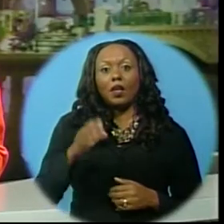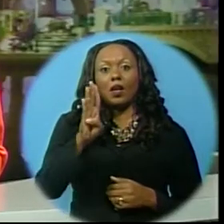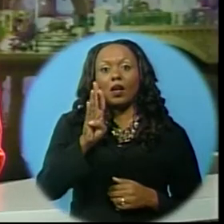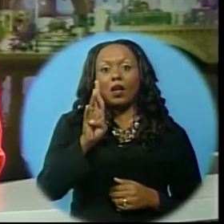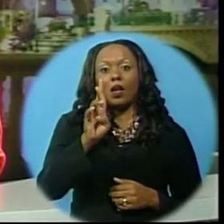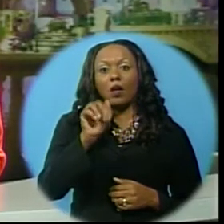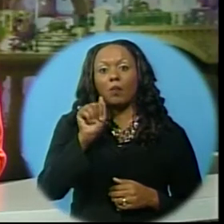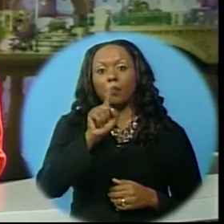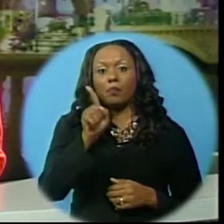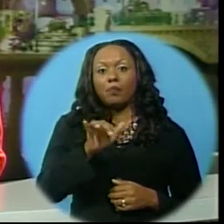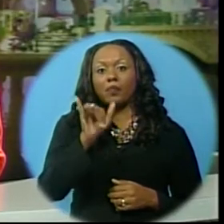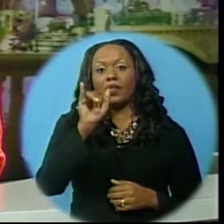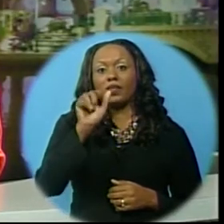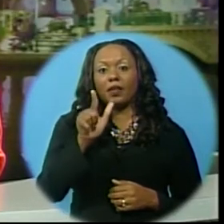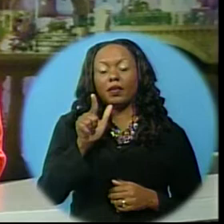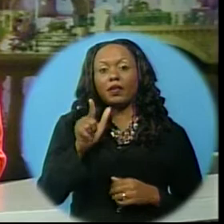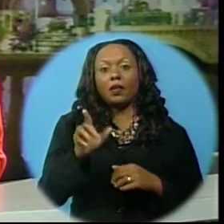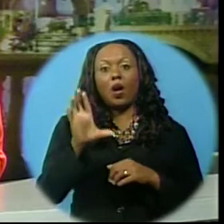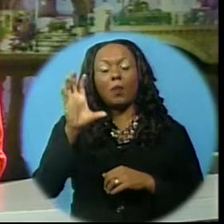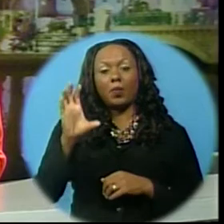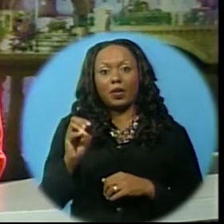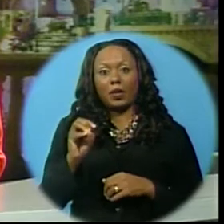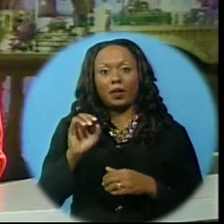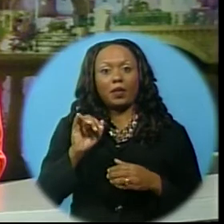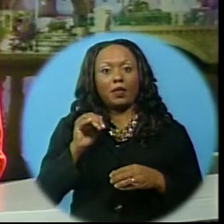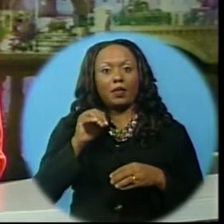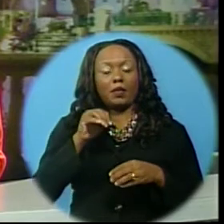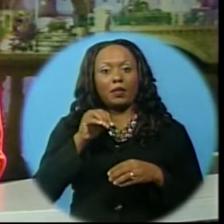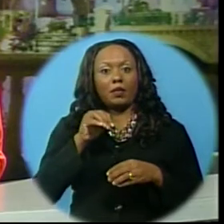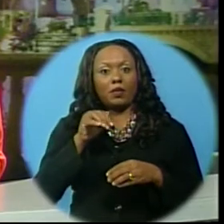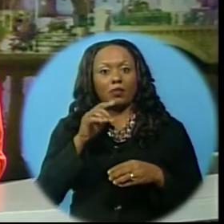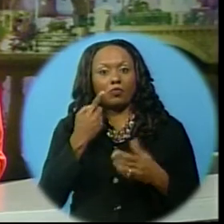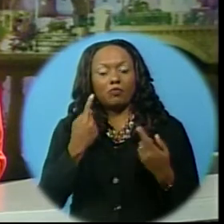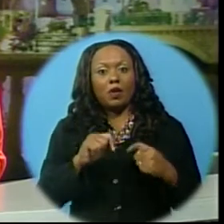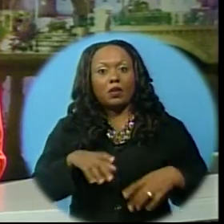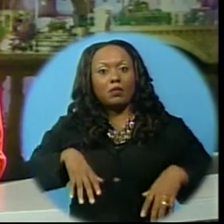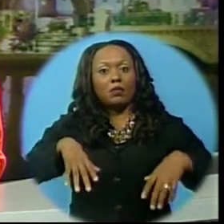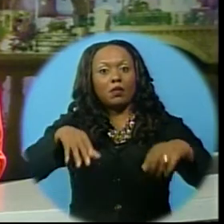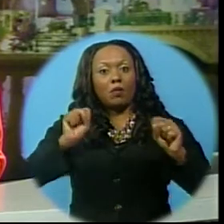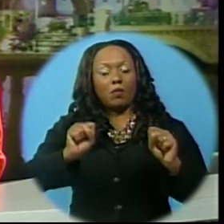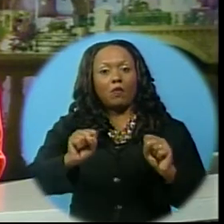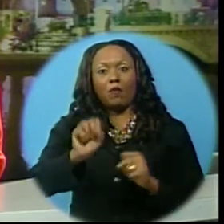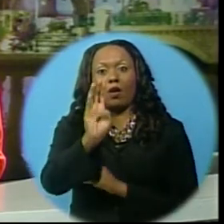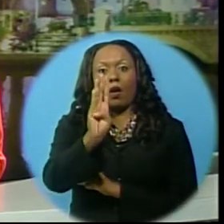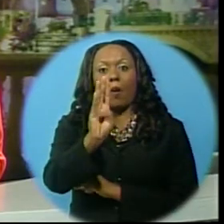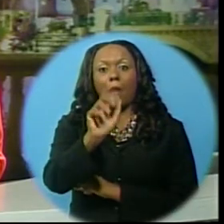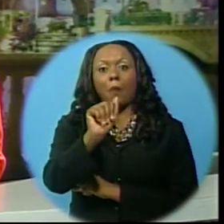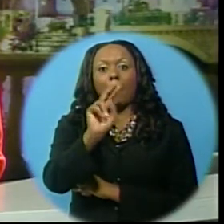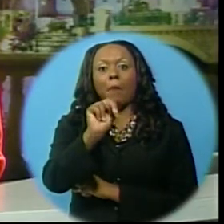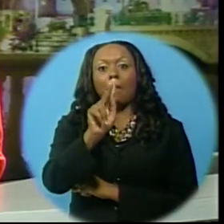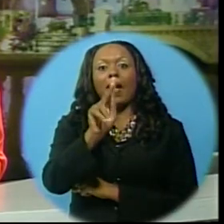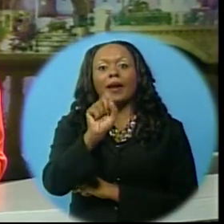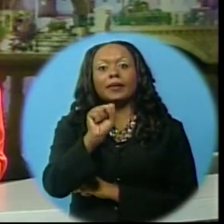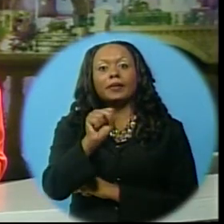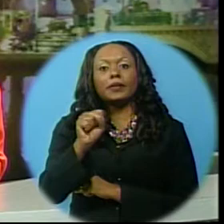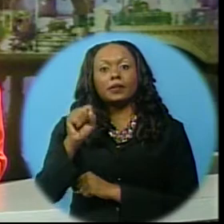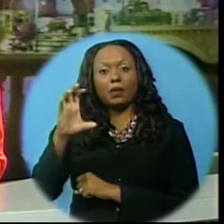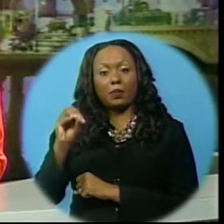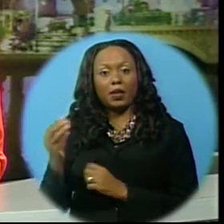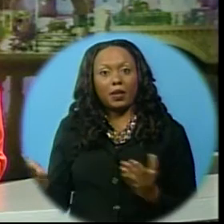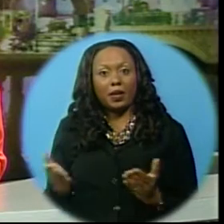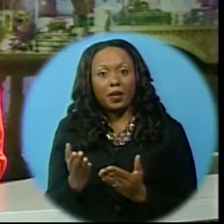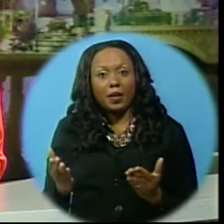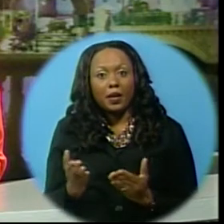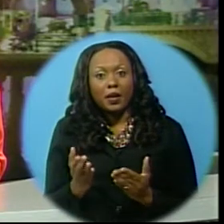The Brazil-based company trying to take over Banks Holding Limited's operations is allaying fears that a takeover could mean an end to